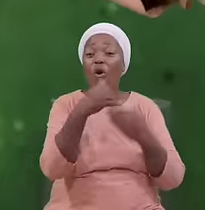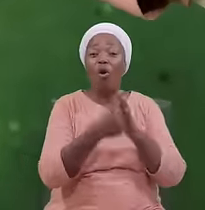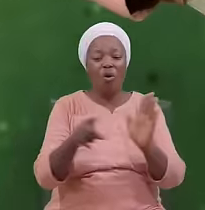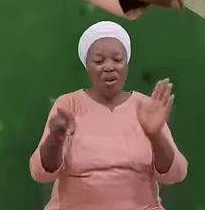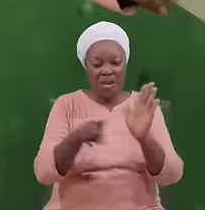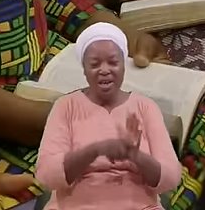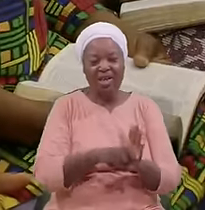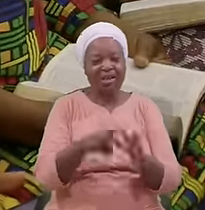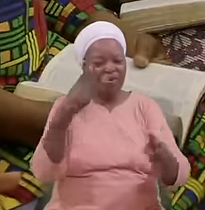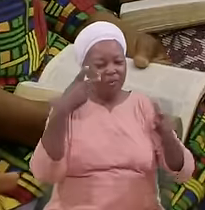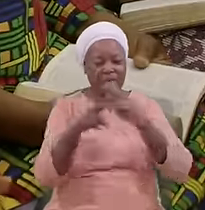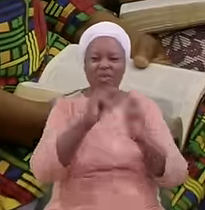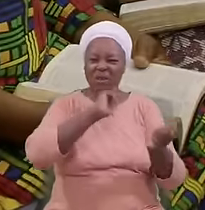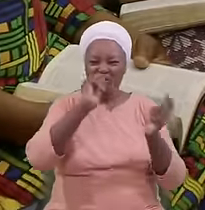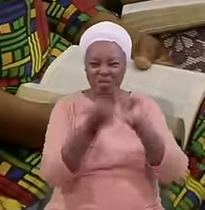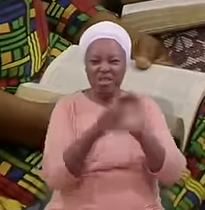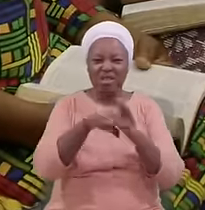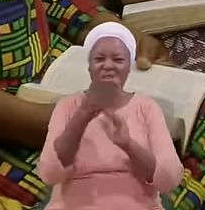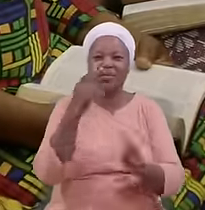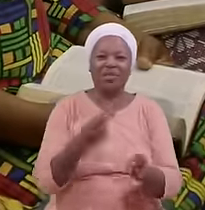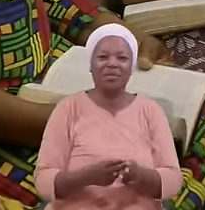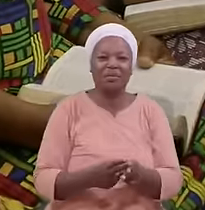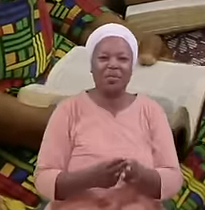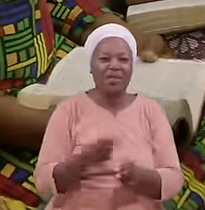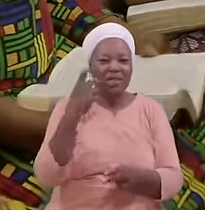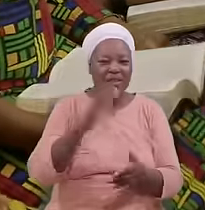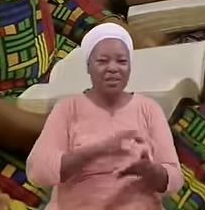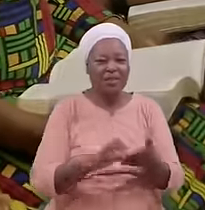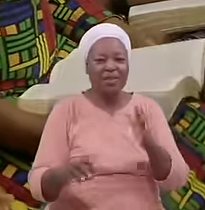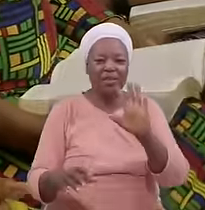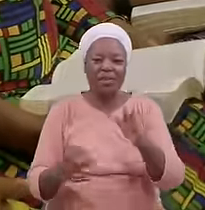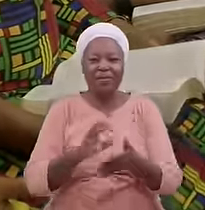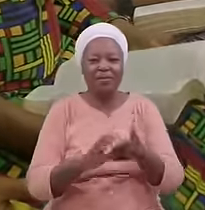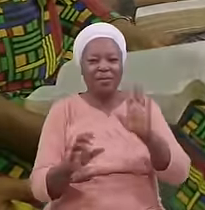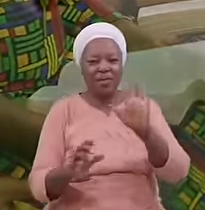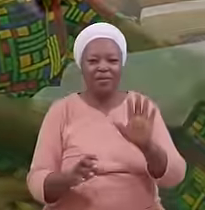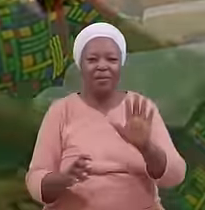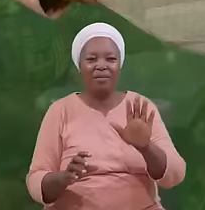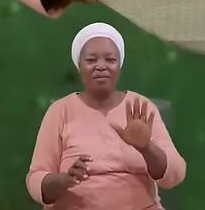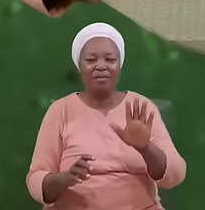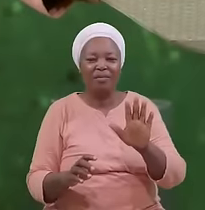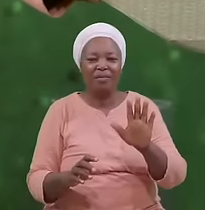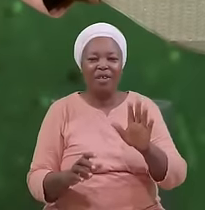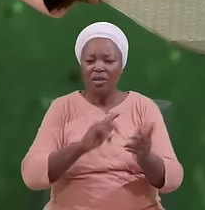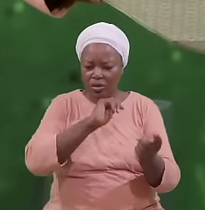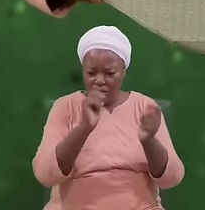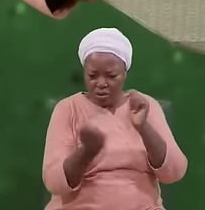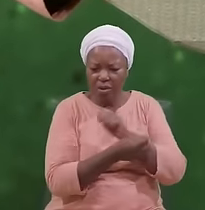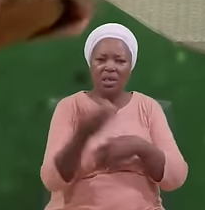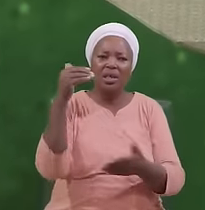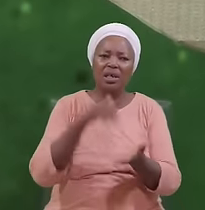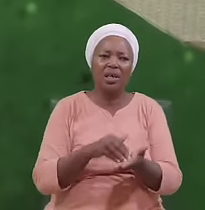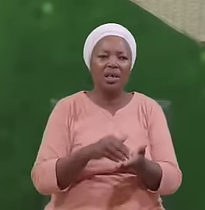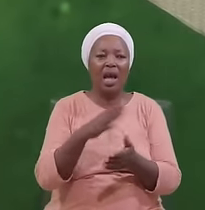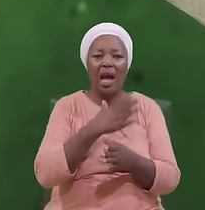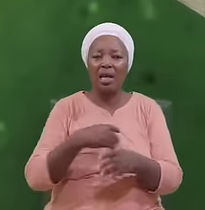will change. Look at verse 5. In verse 5, turn again